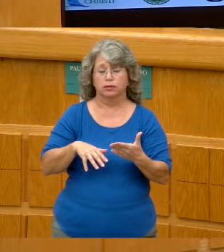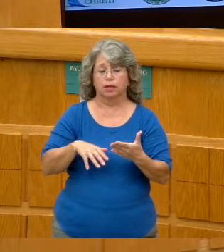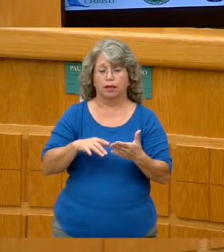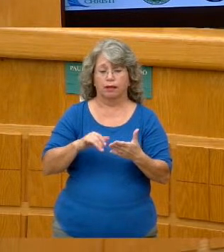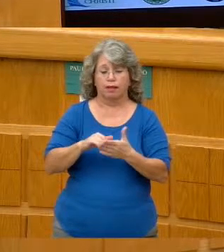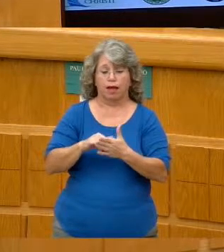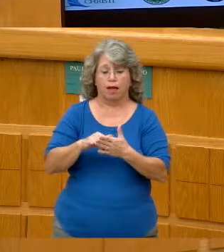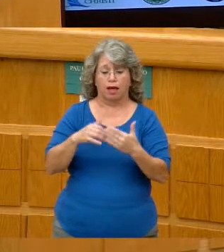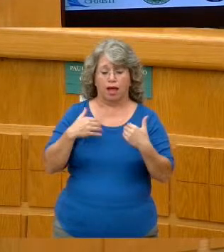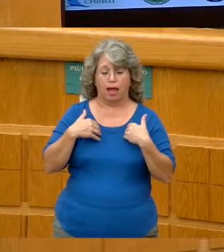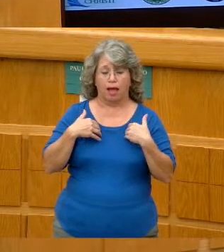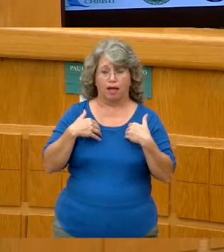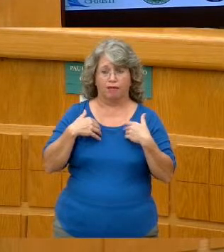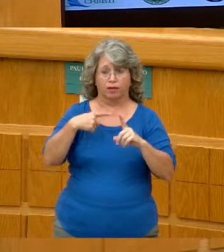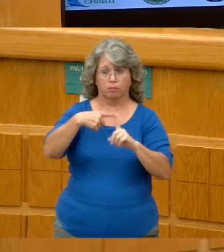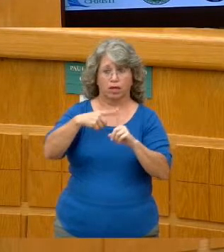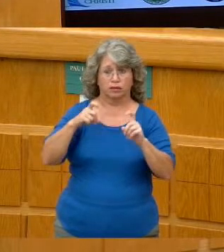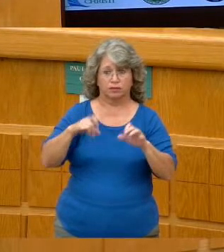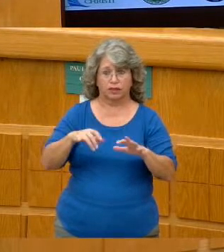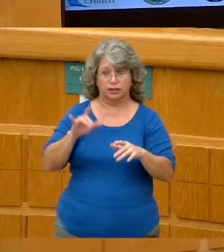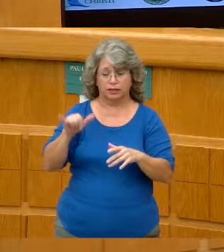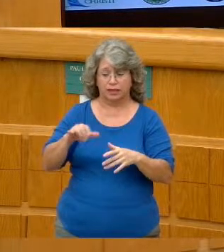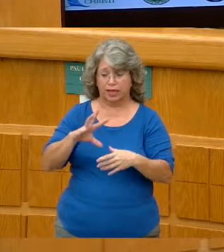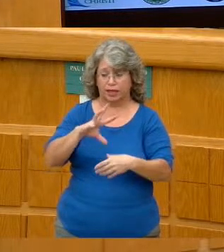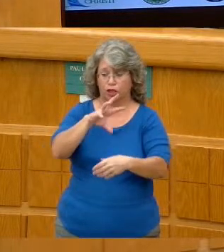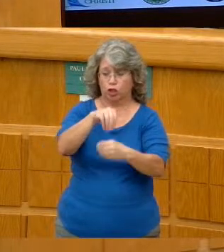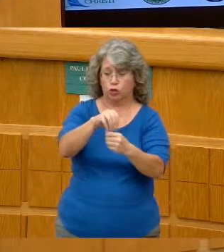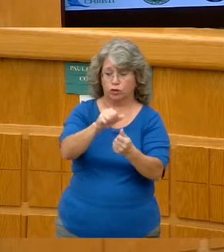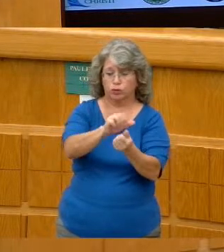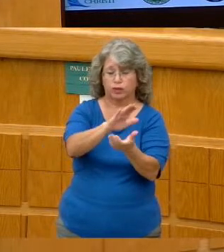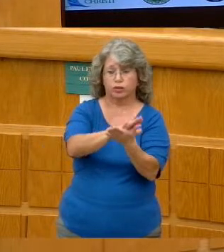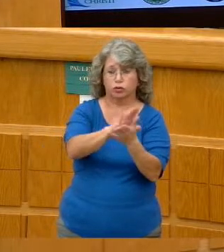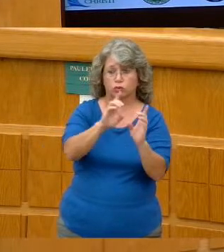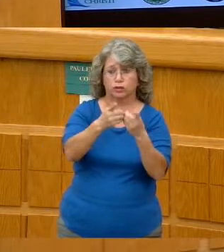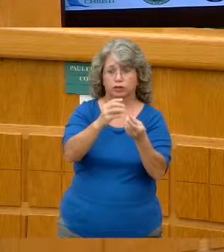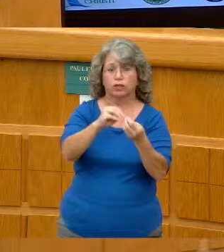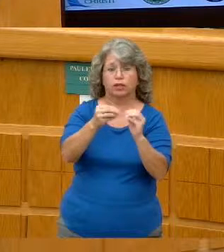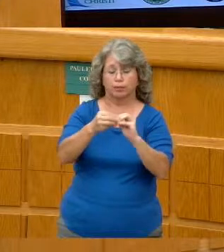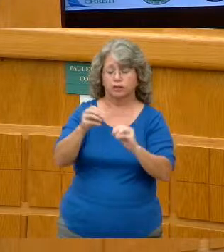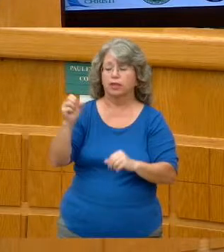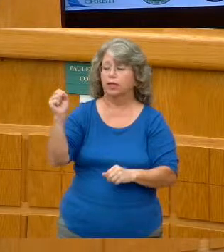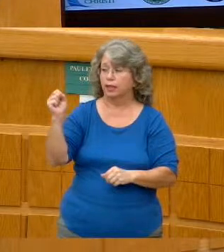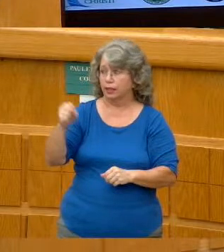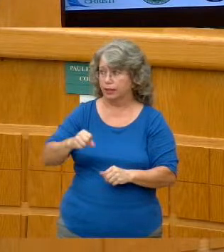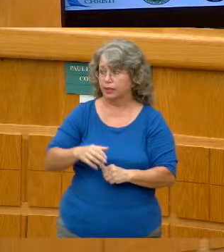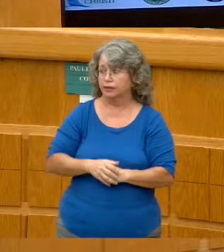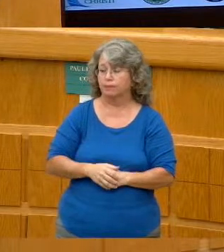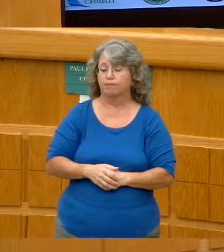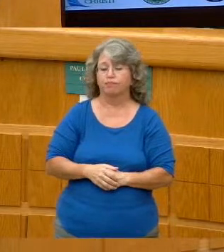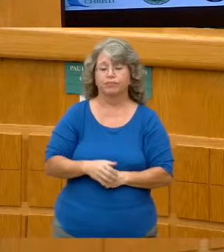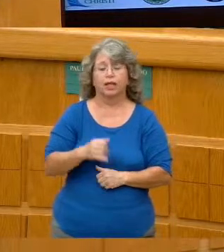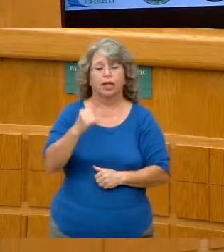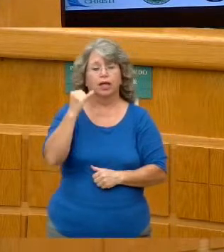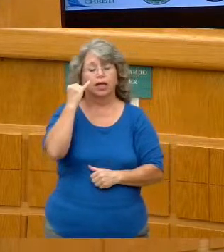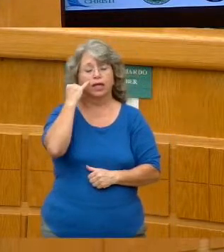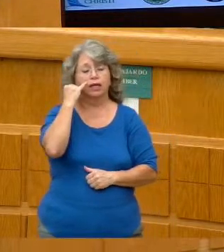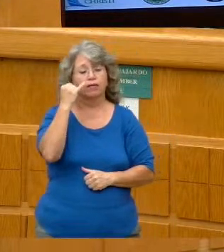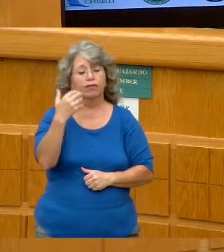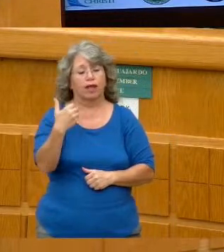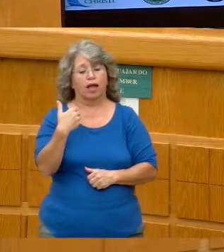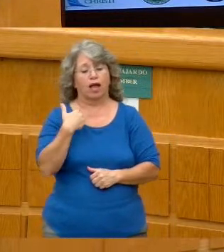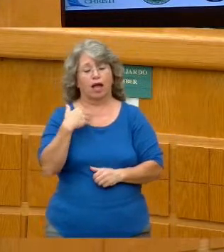positive, are they included in the school district numbers? Yes, they are. So if they're having classes